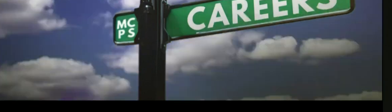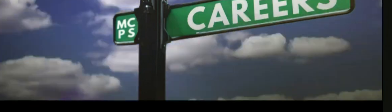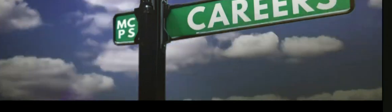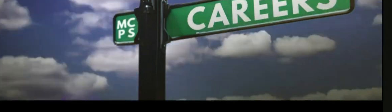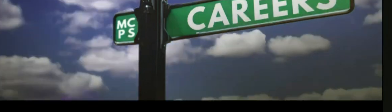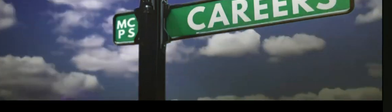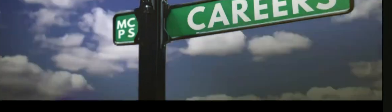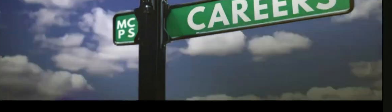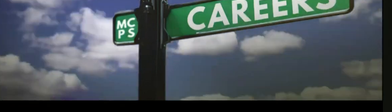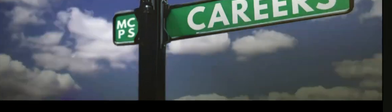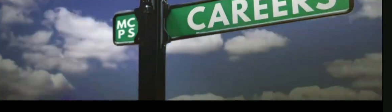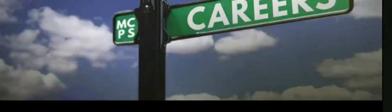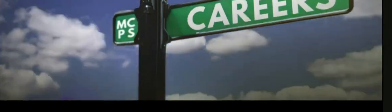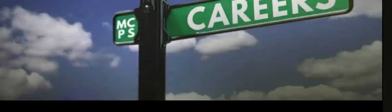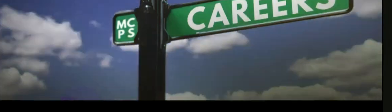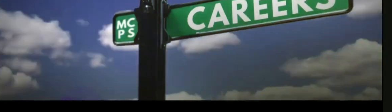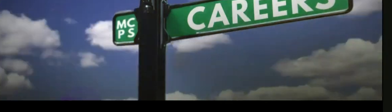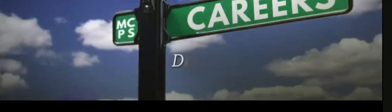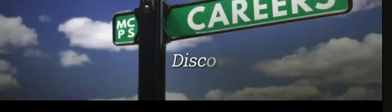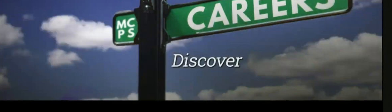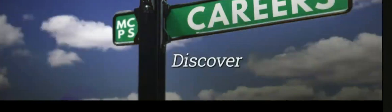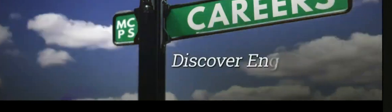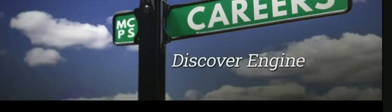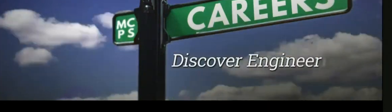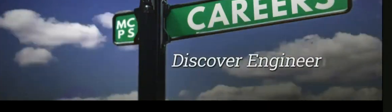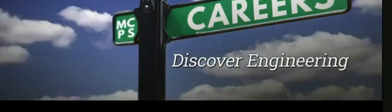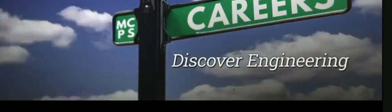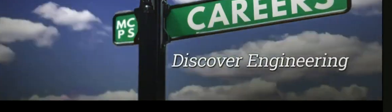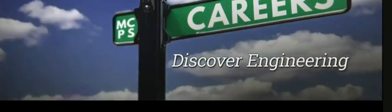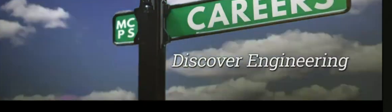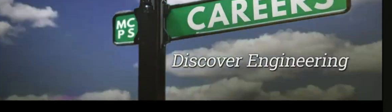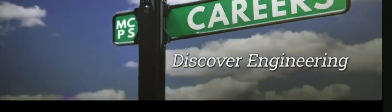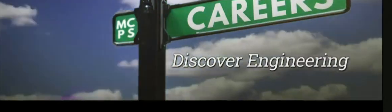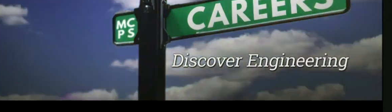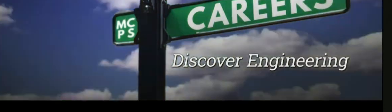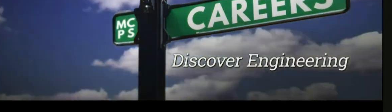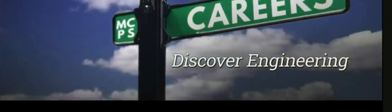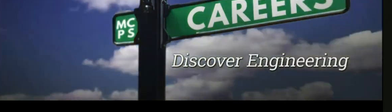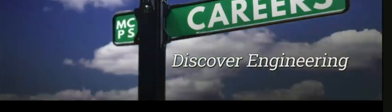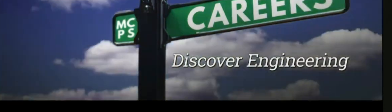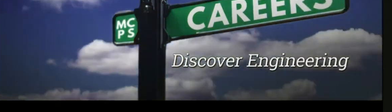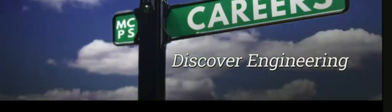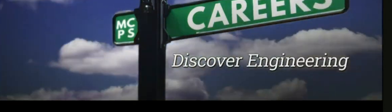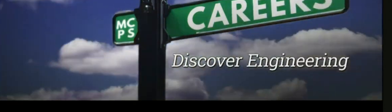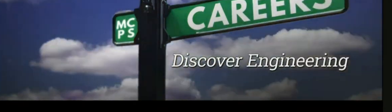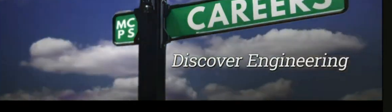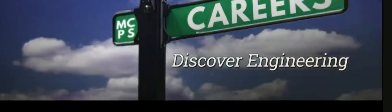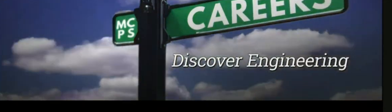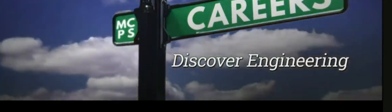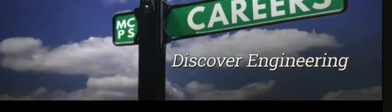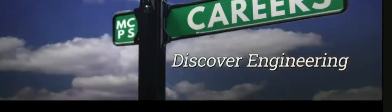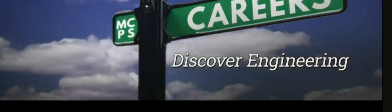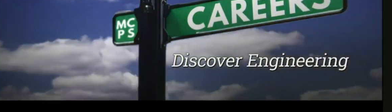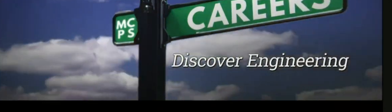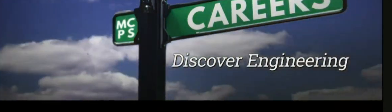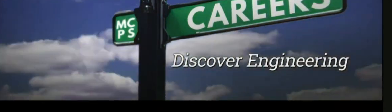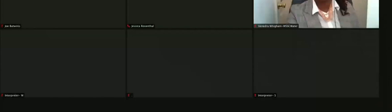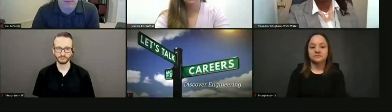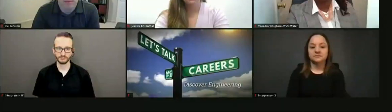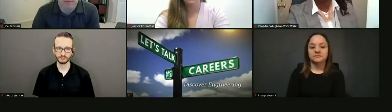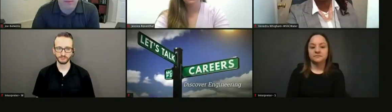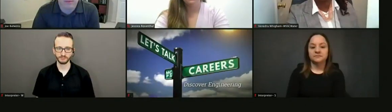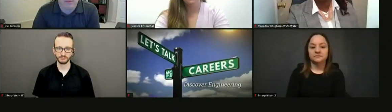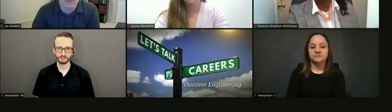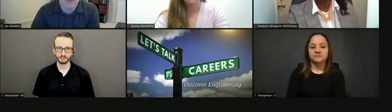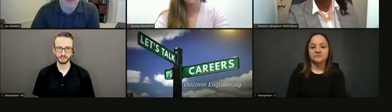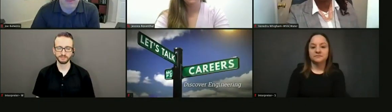systems engineering roles for the Department of Defense and government research customers. Welcome to our show today. Thank you. Happy to be